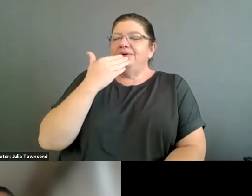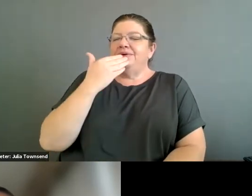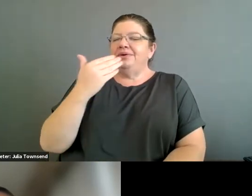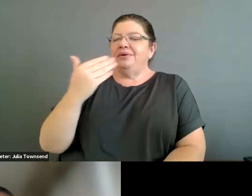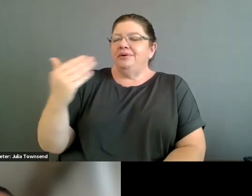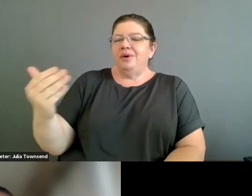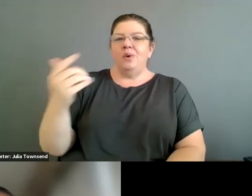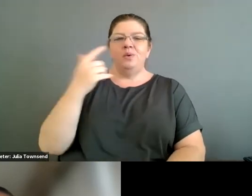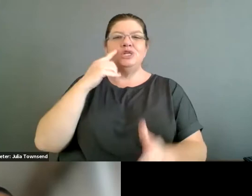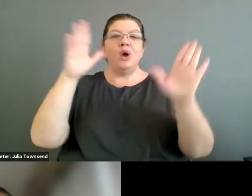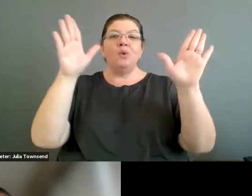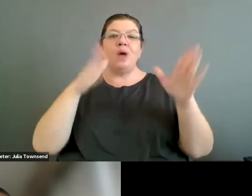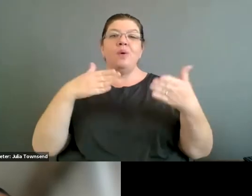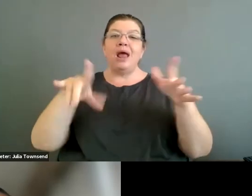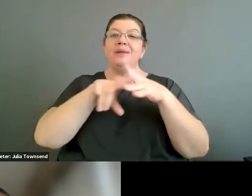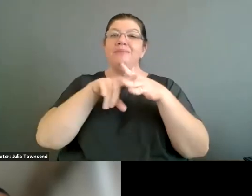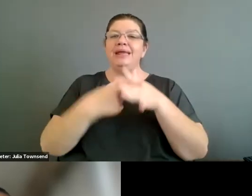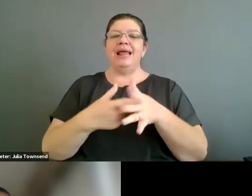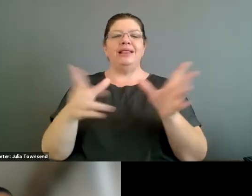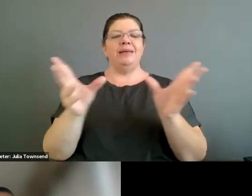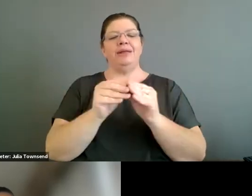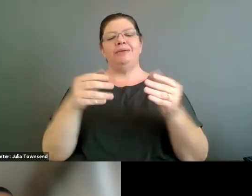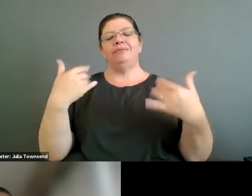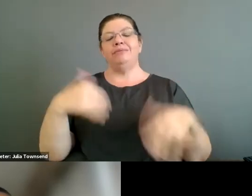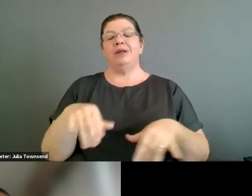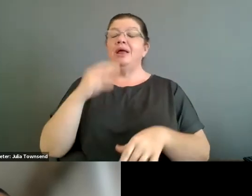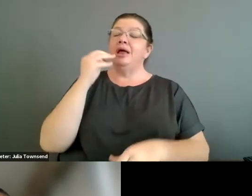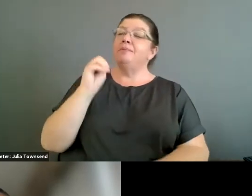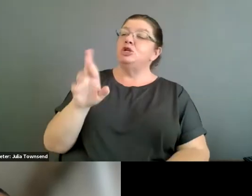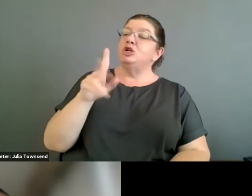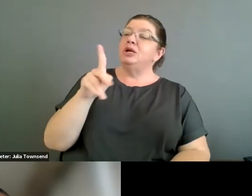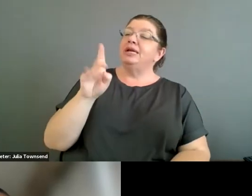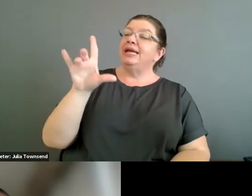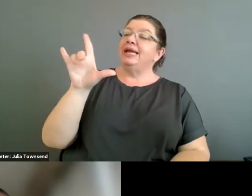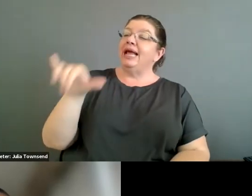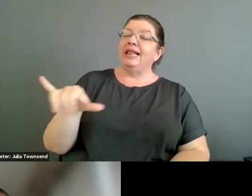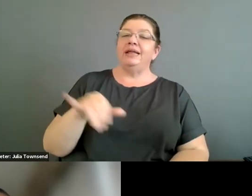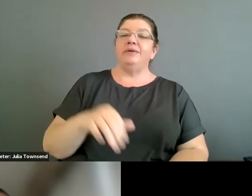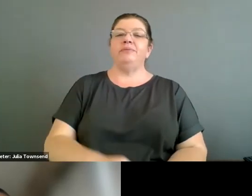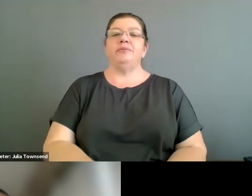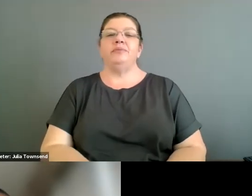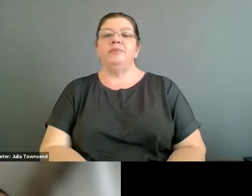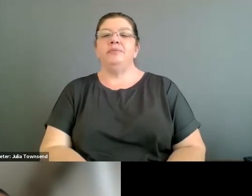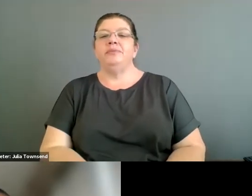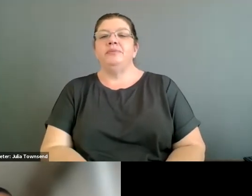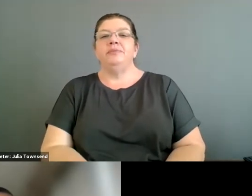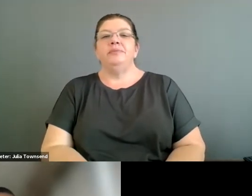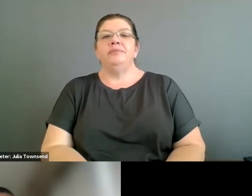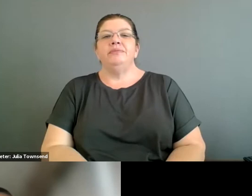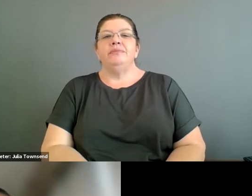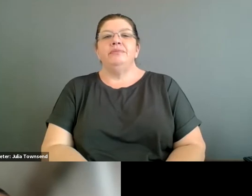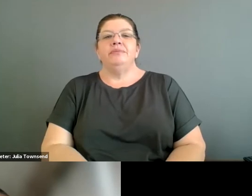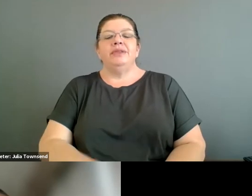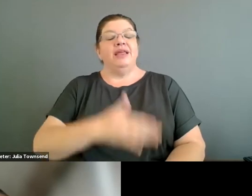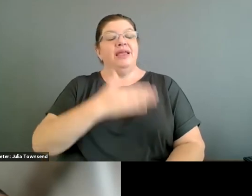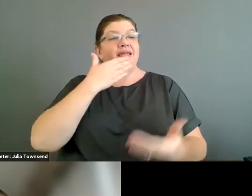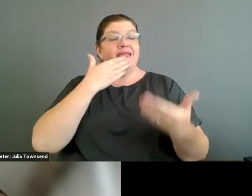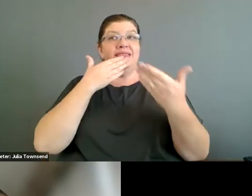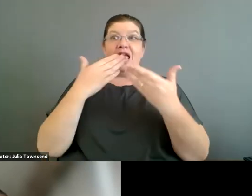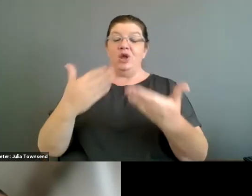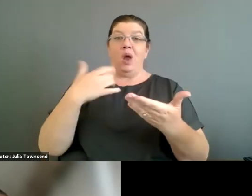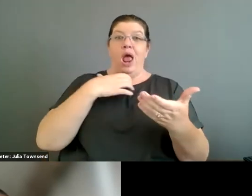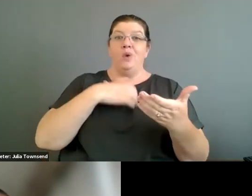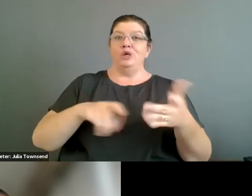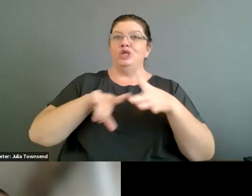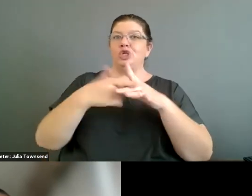way to begin the meeting. Mr. Kelly, please. Thank you. I wish we could start every meeting that way.